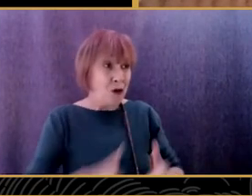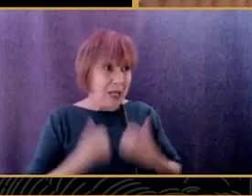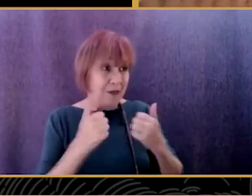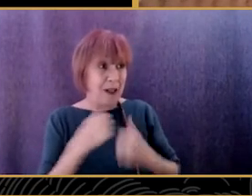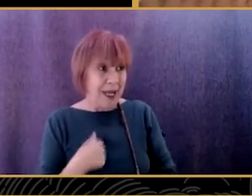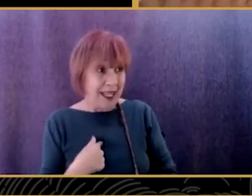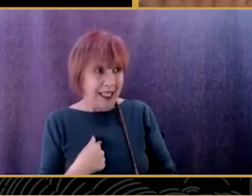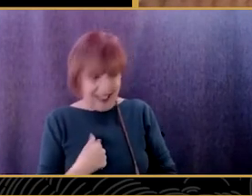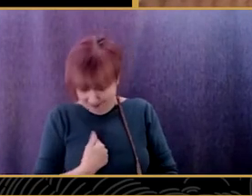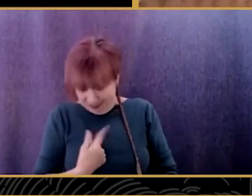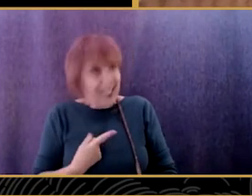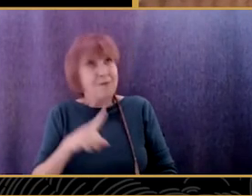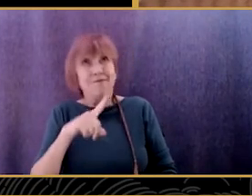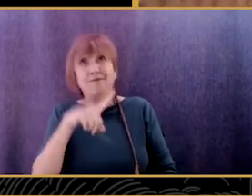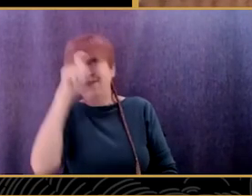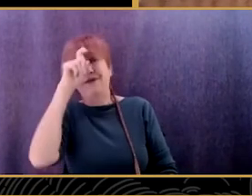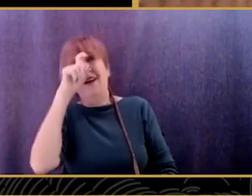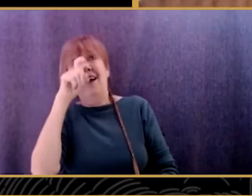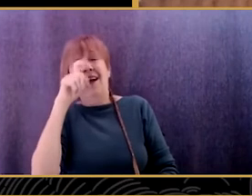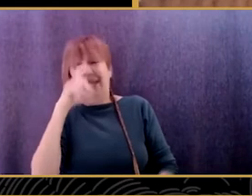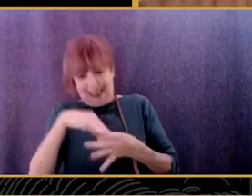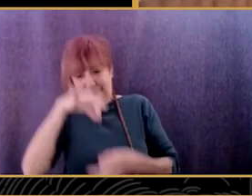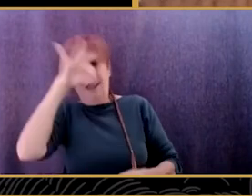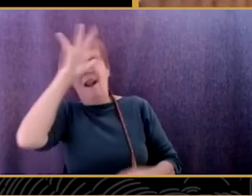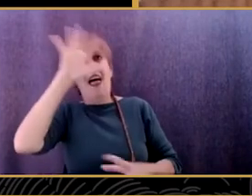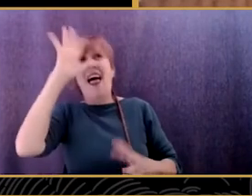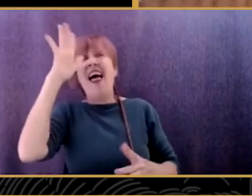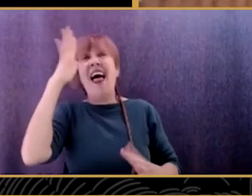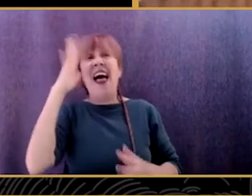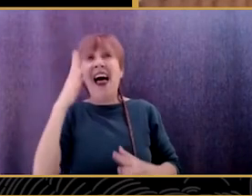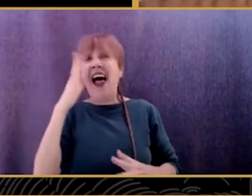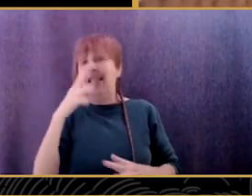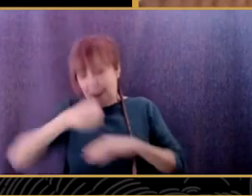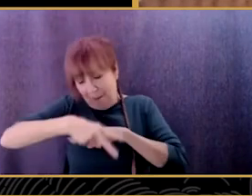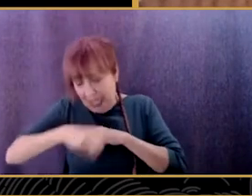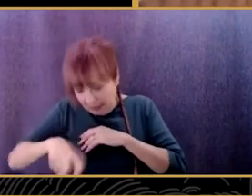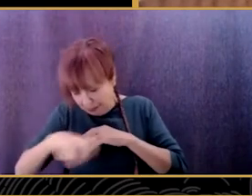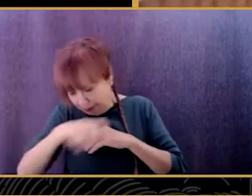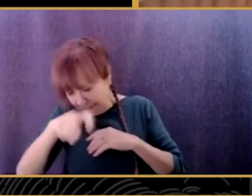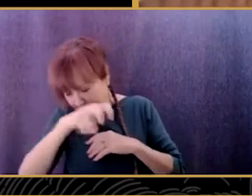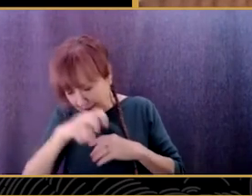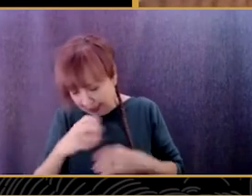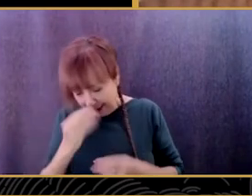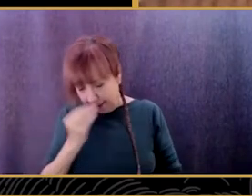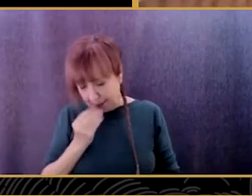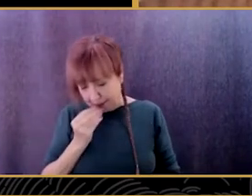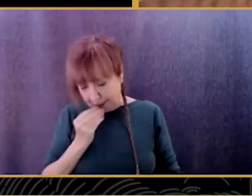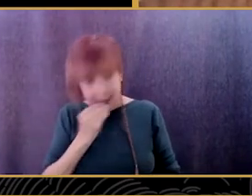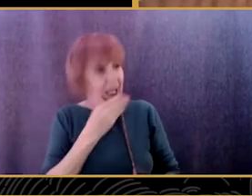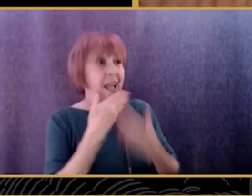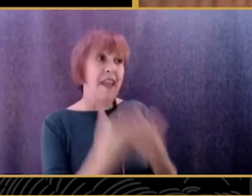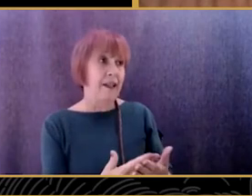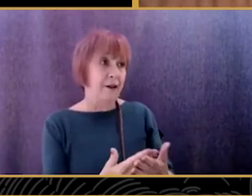me A question mark An agitated spirit An agitated rambler A mutterer To myself